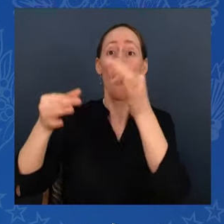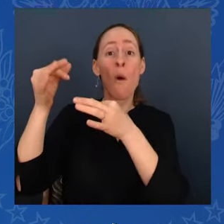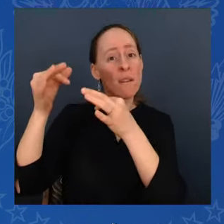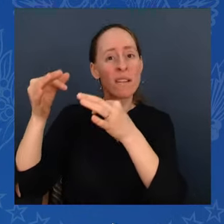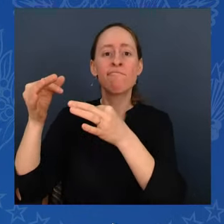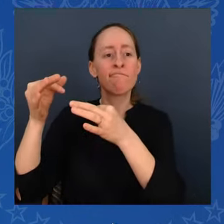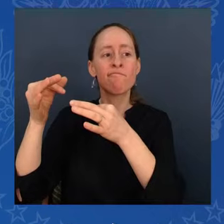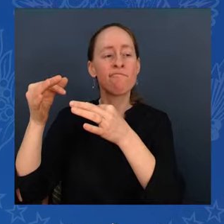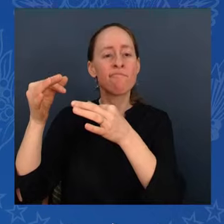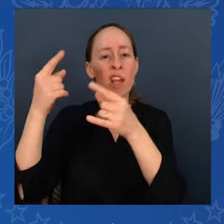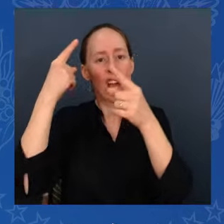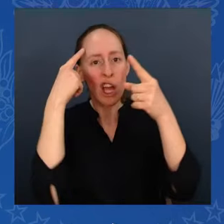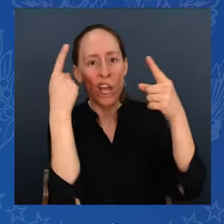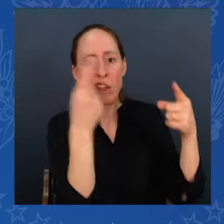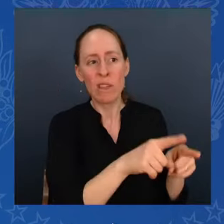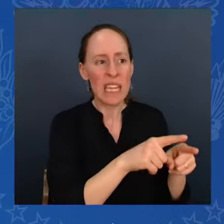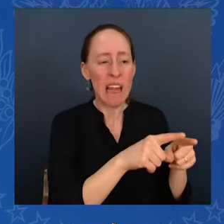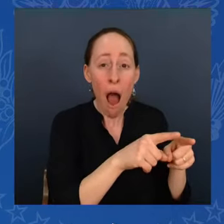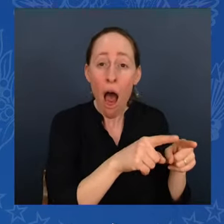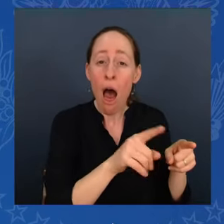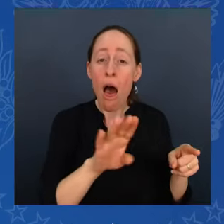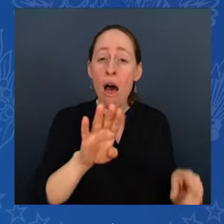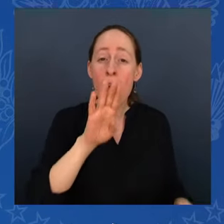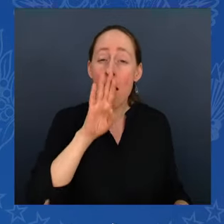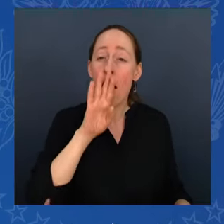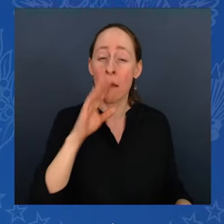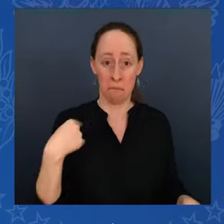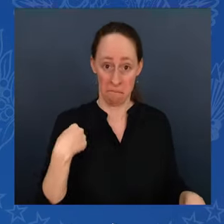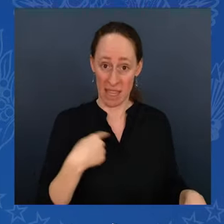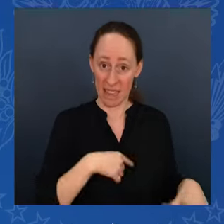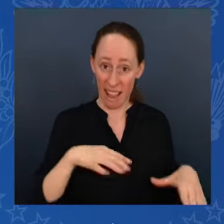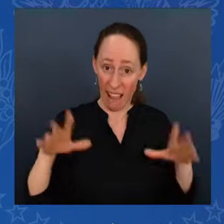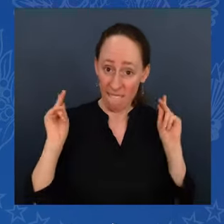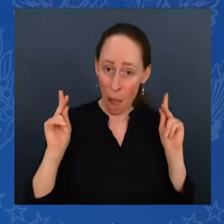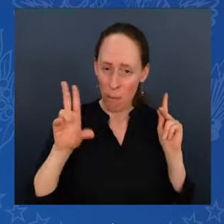We continue to find alternatives past to reduce student debt payments